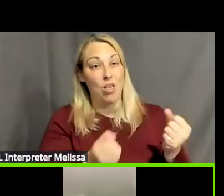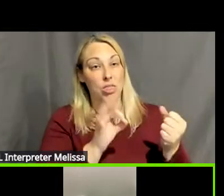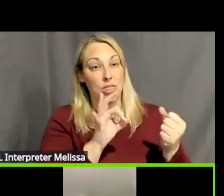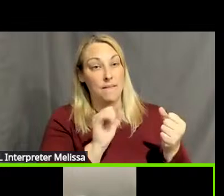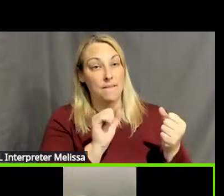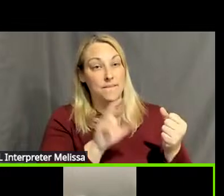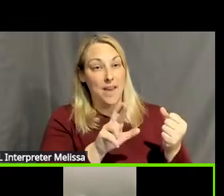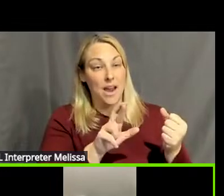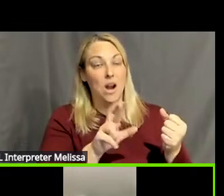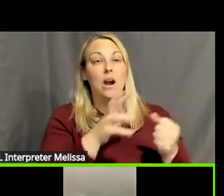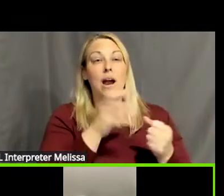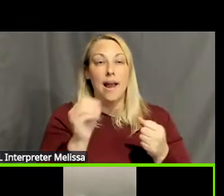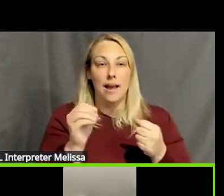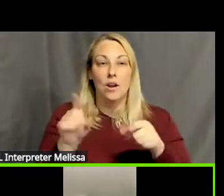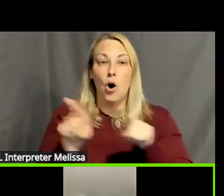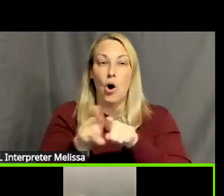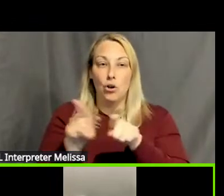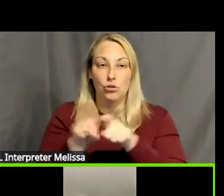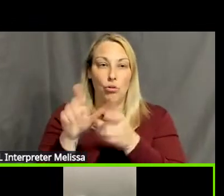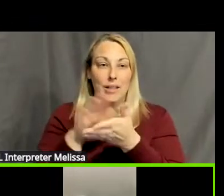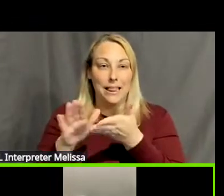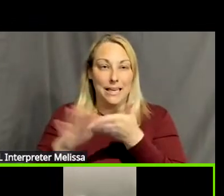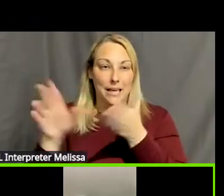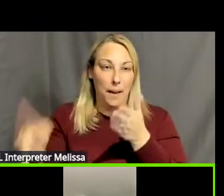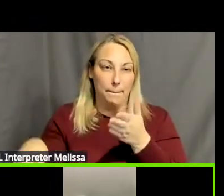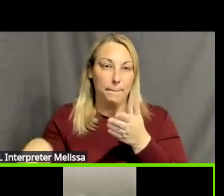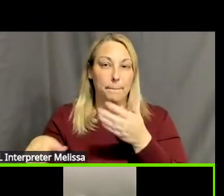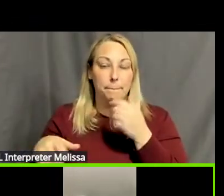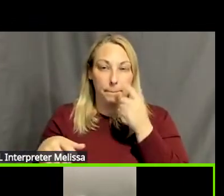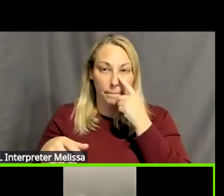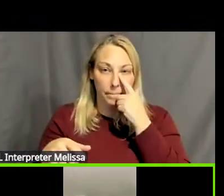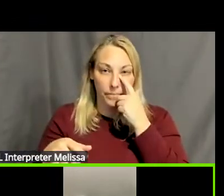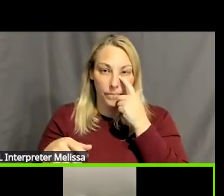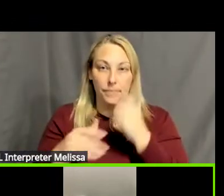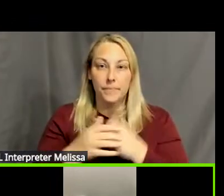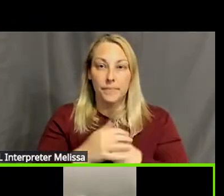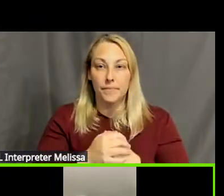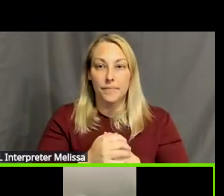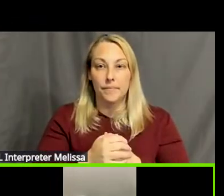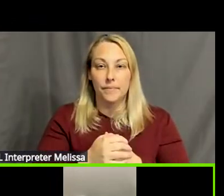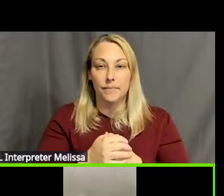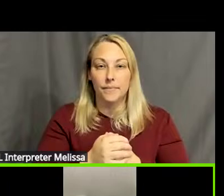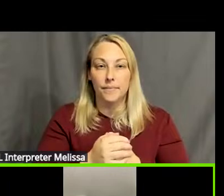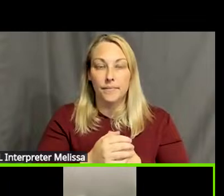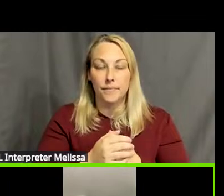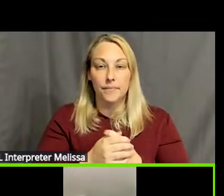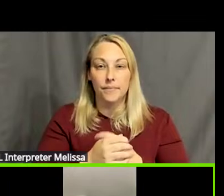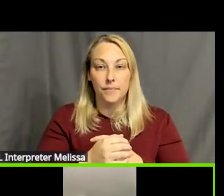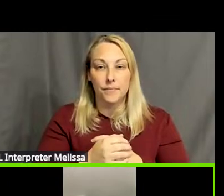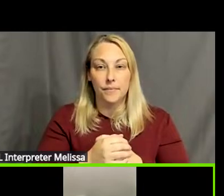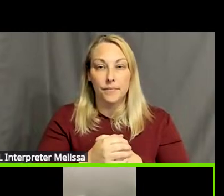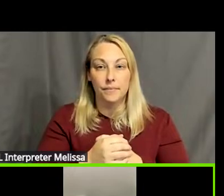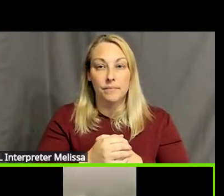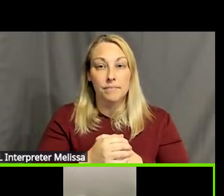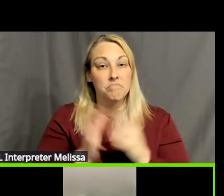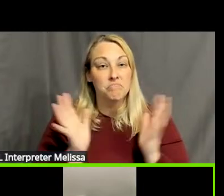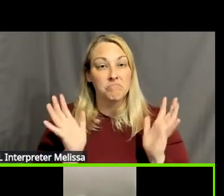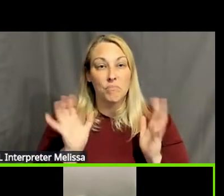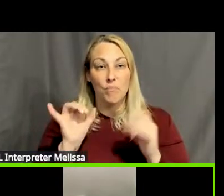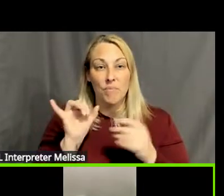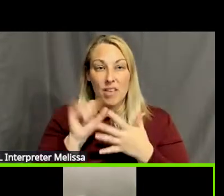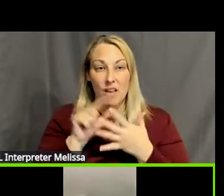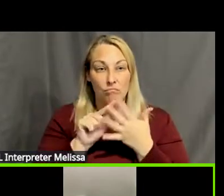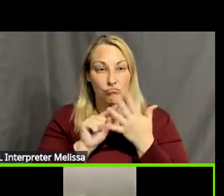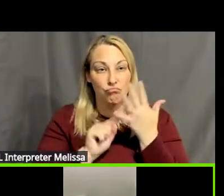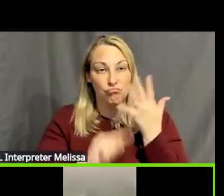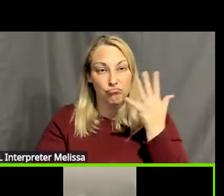well as the follow-up the cleanup that follows that. And that's as far as I have